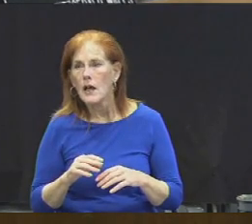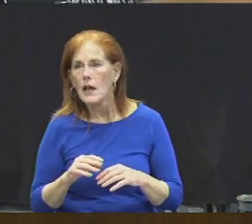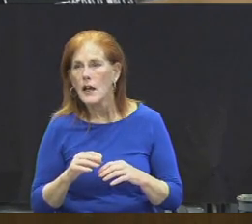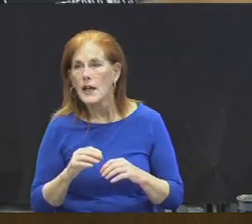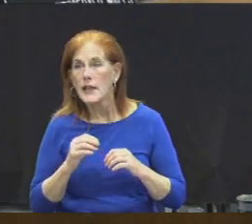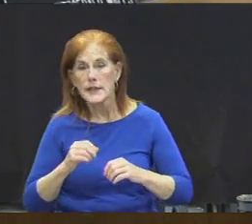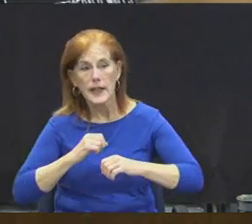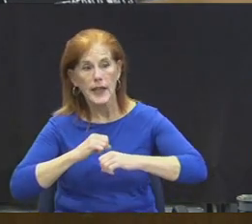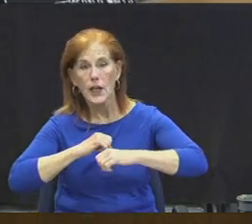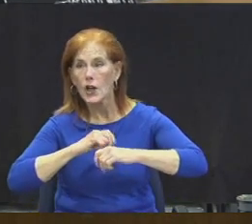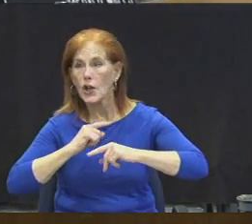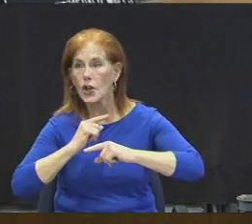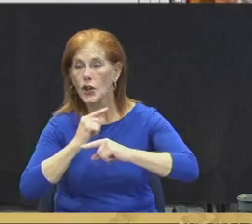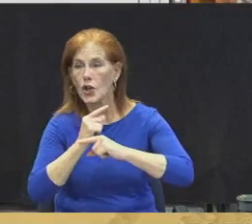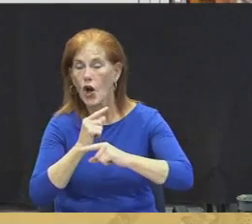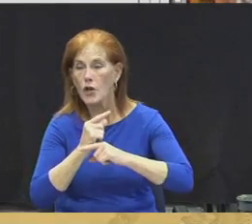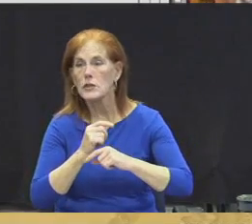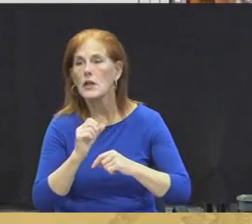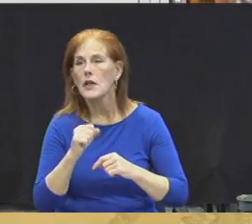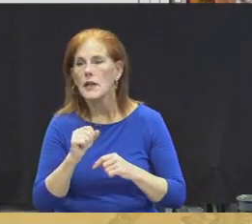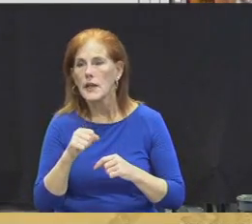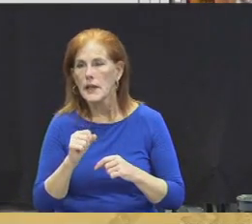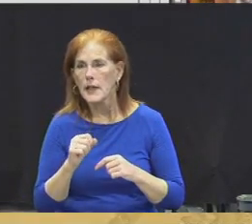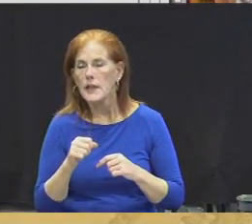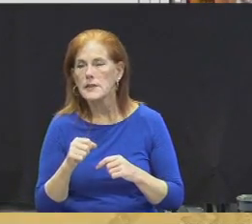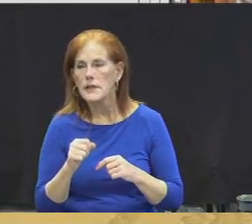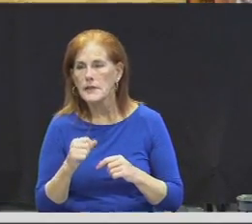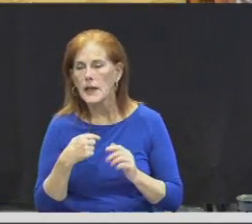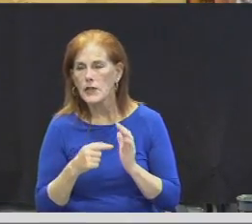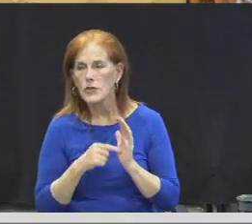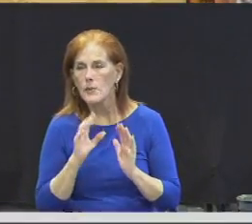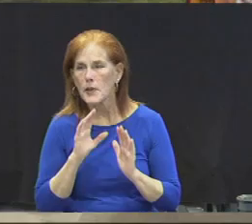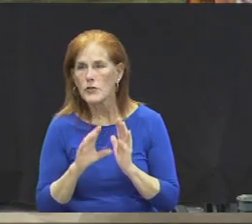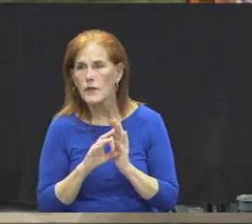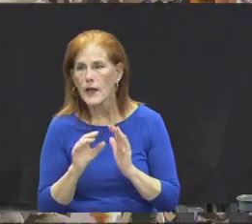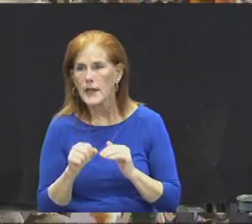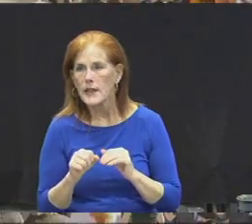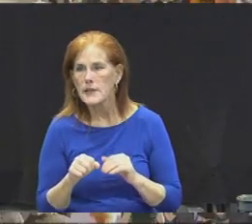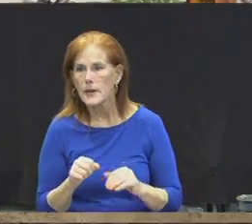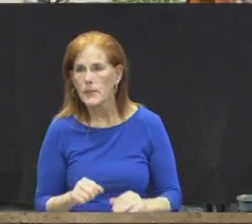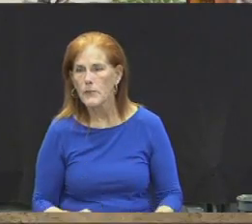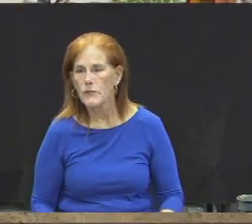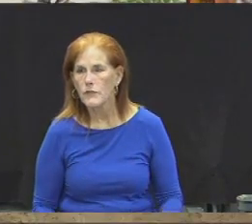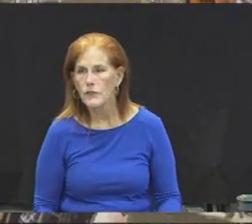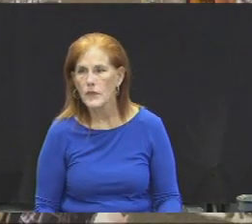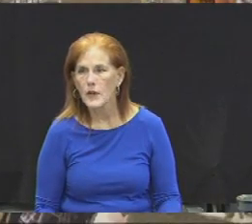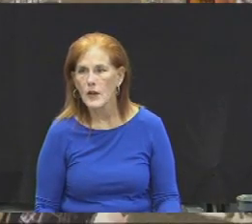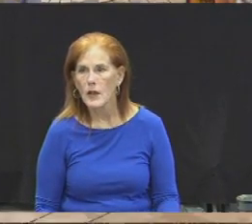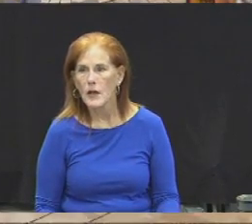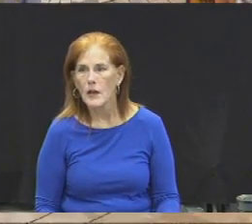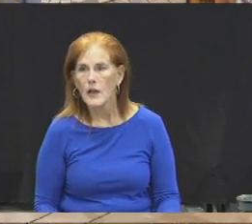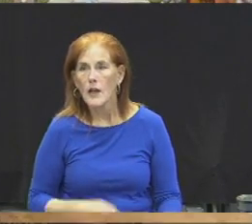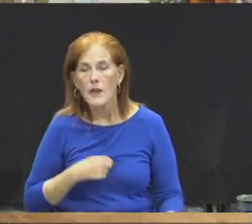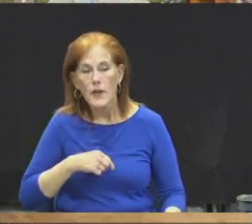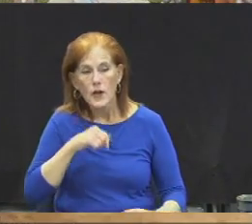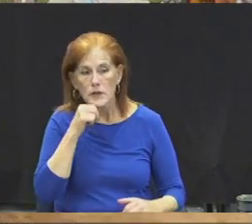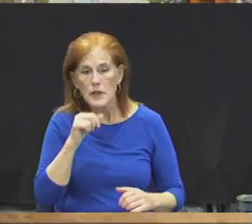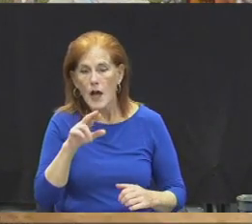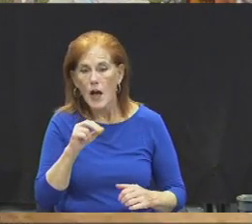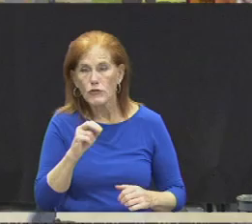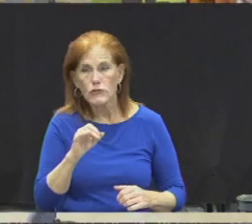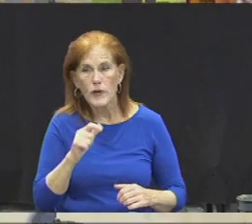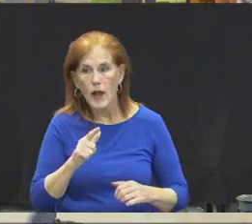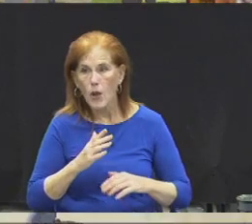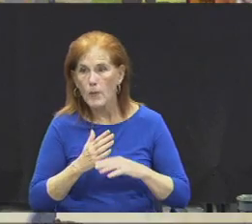right there. Yeah, no, there are no, and there's actually a rendering of that. Let me go to that. There is not a barrier or a rail.